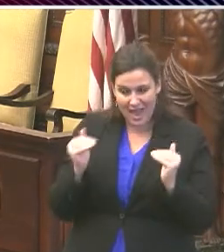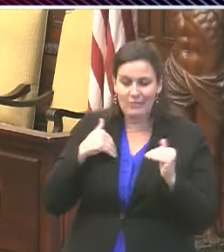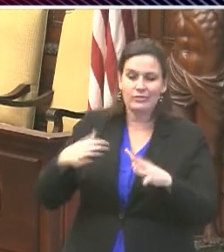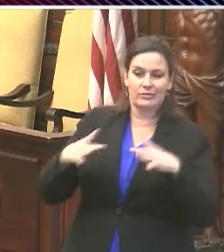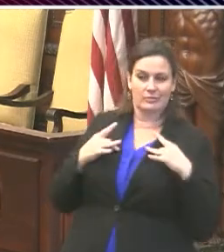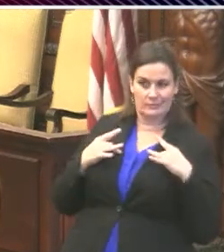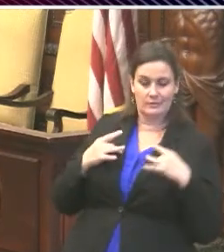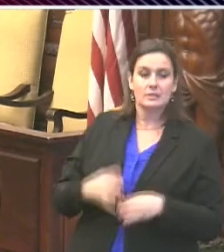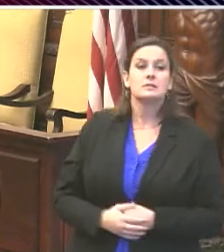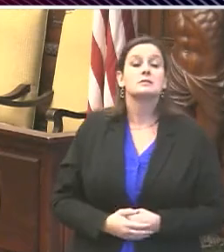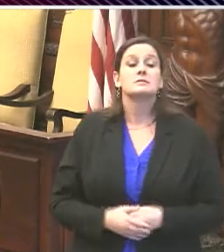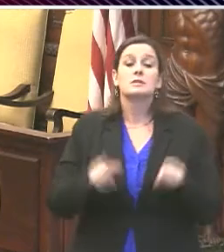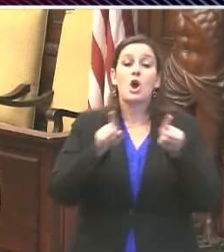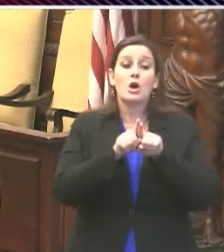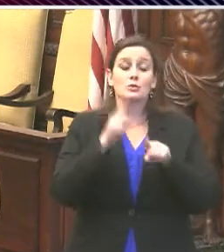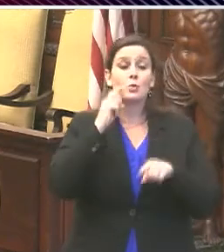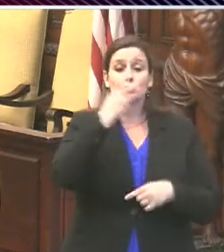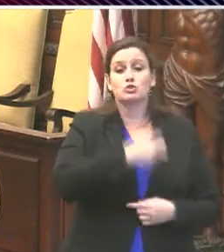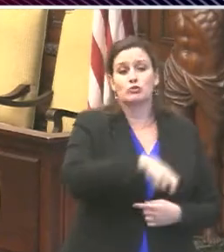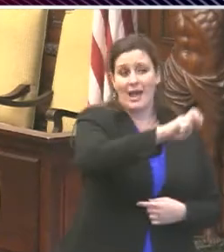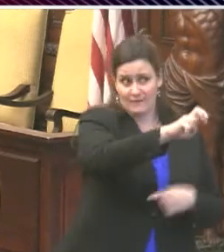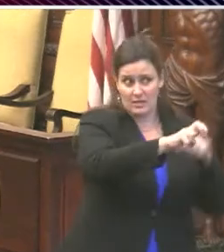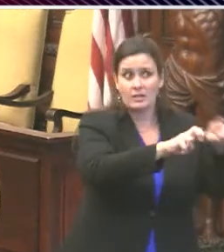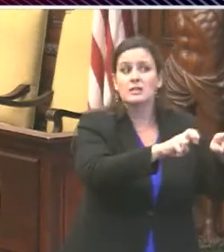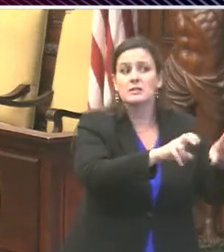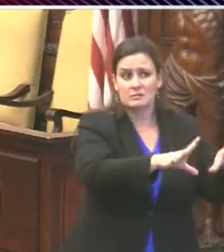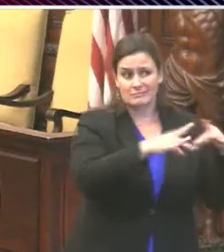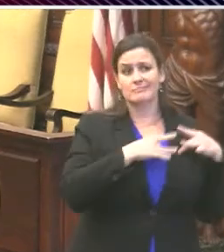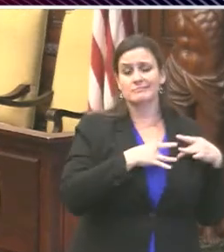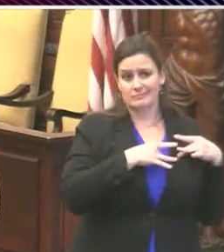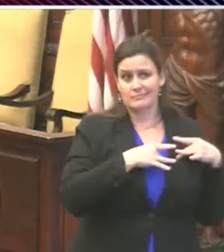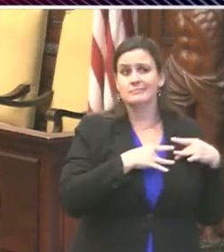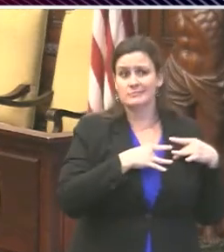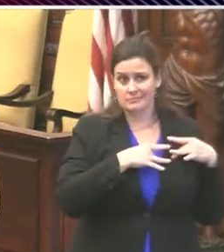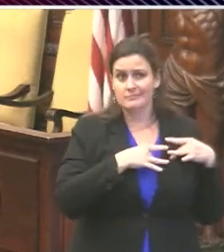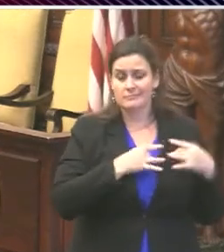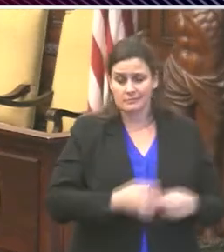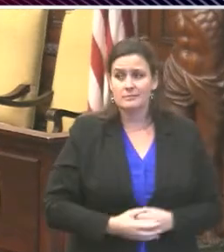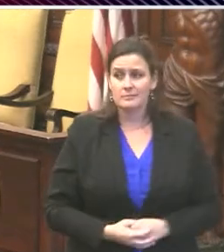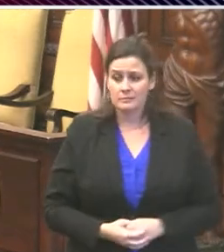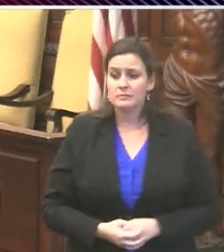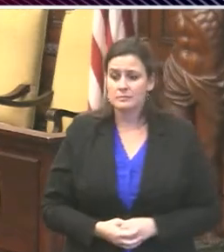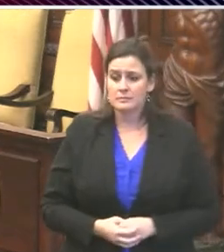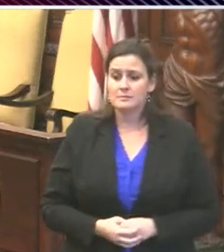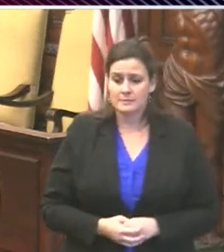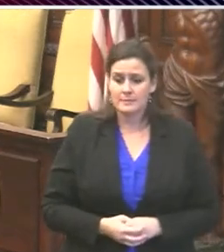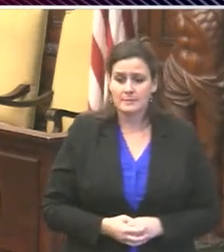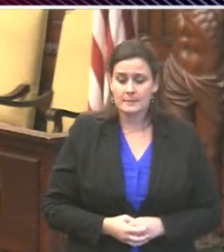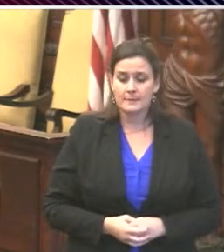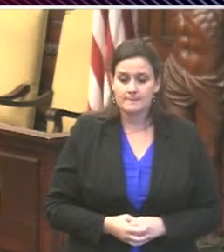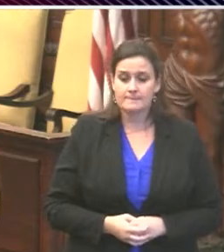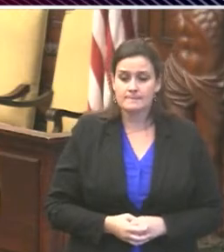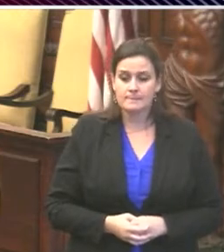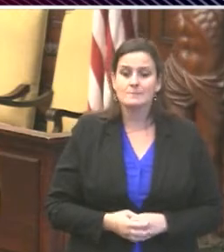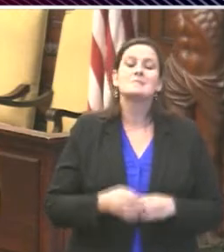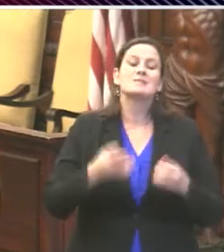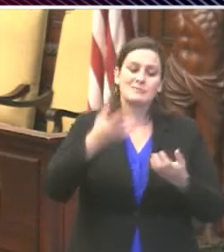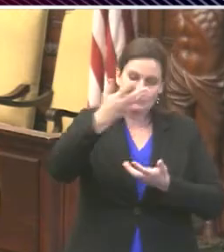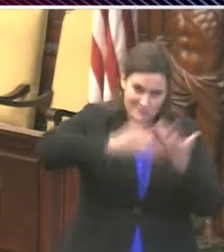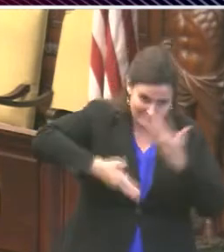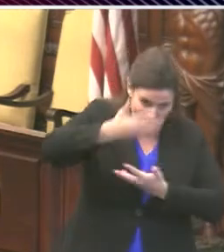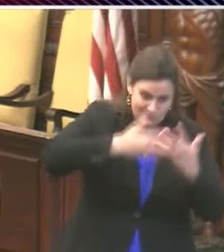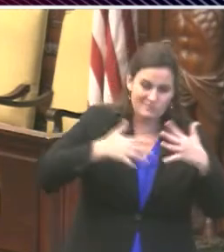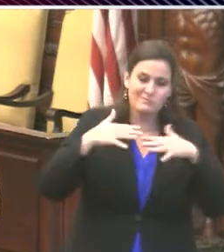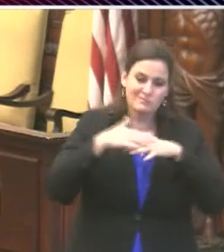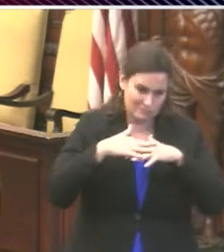the travel, reporting travel is. So we think a fair number of people being infected through travel. We continue to hear about social gatherings. We